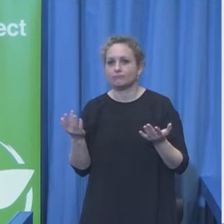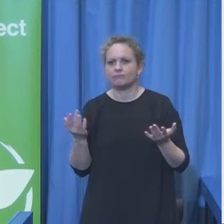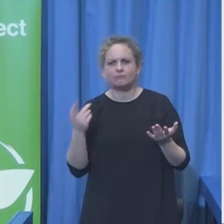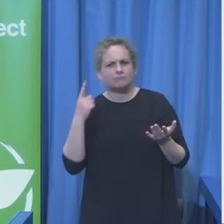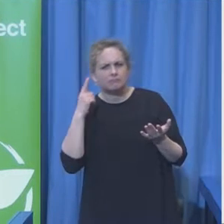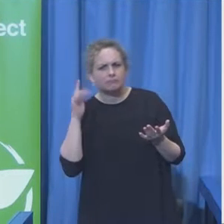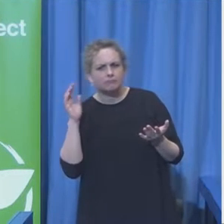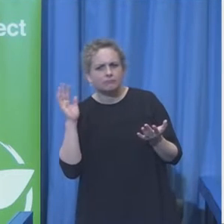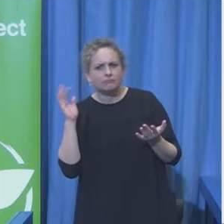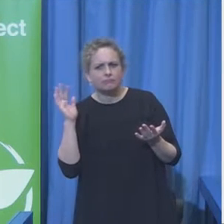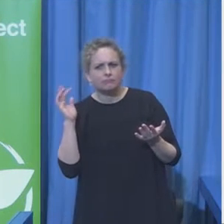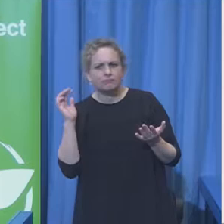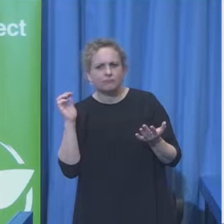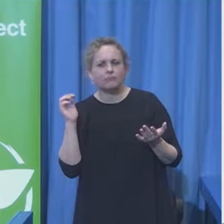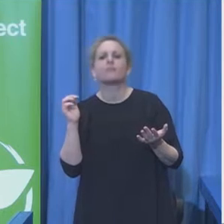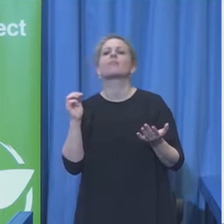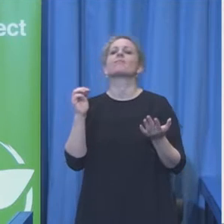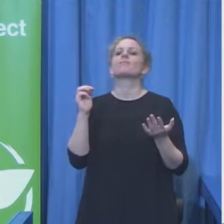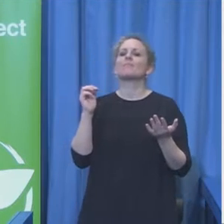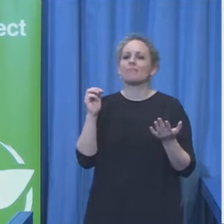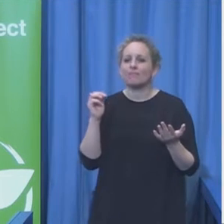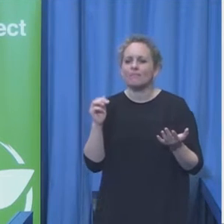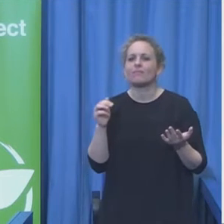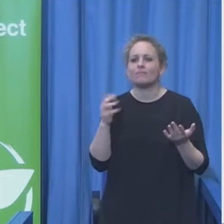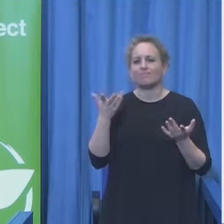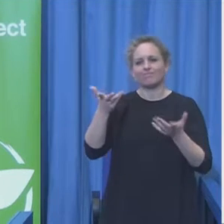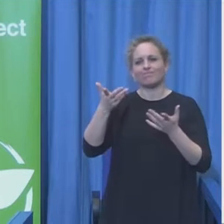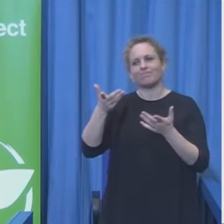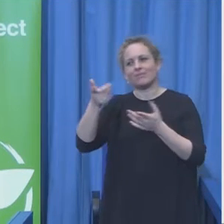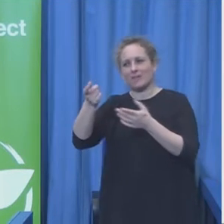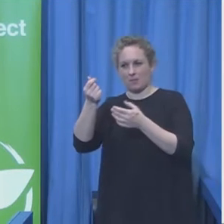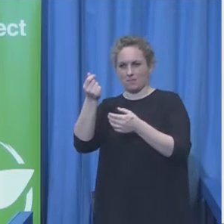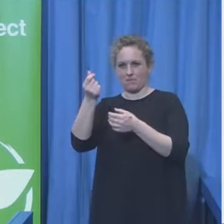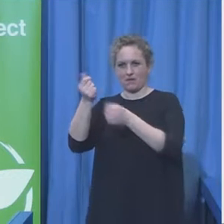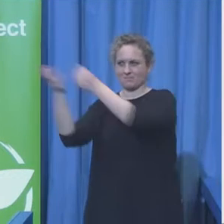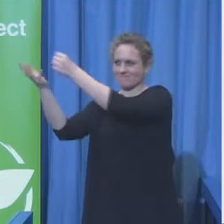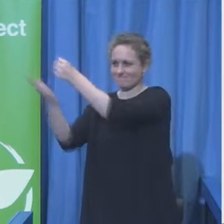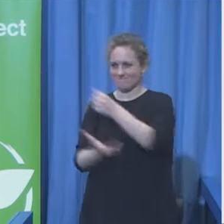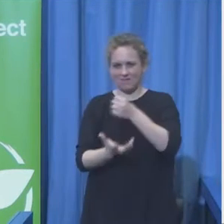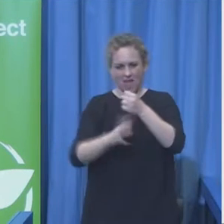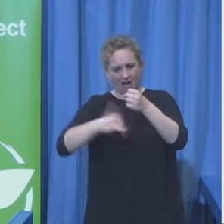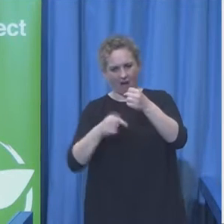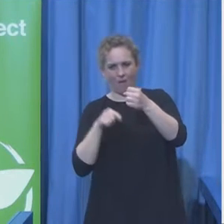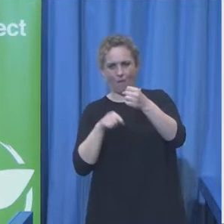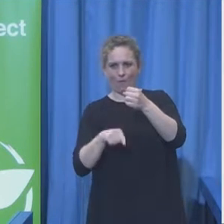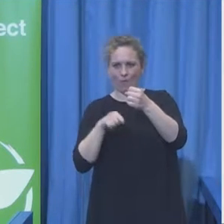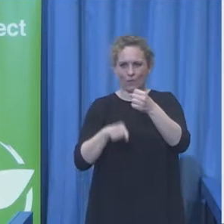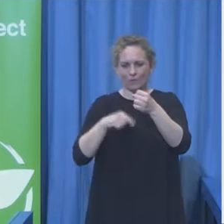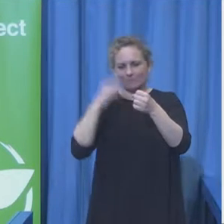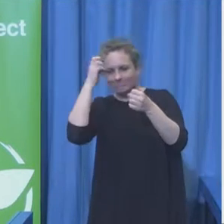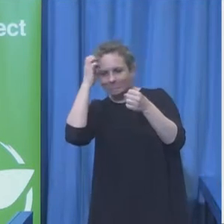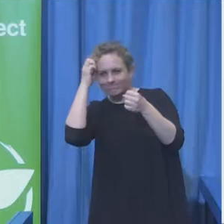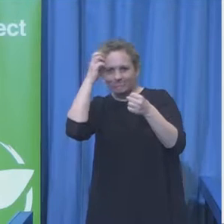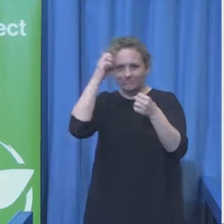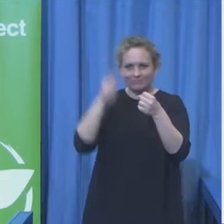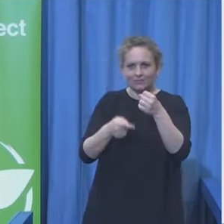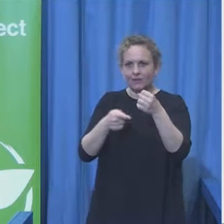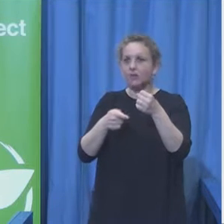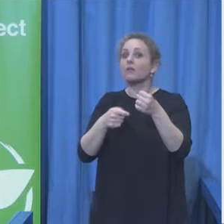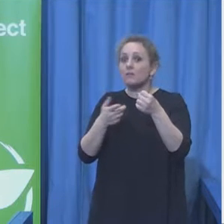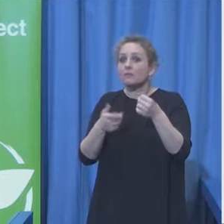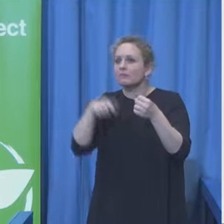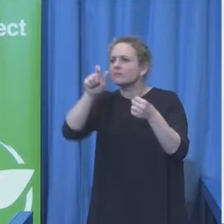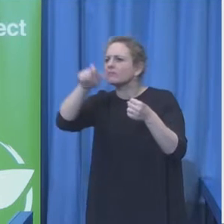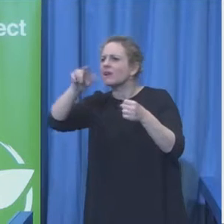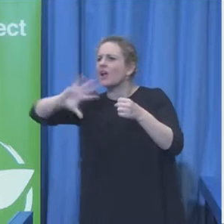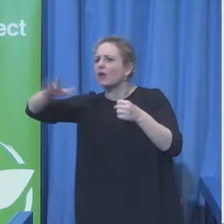knowledge from the globe. We receive inputs from 194 countries, from agencies of the UN and many other